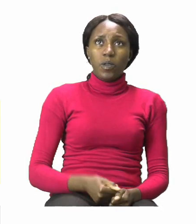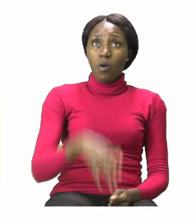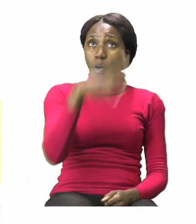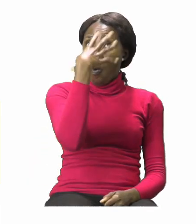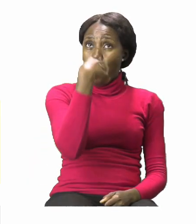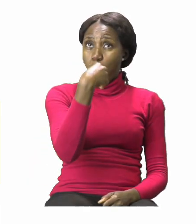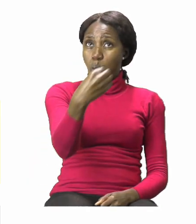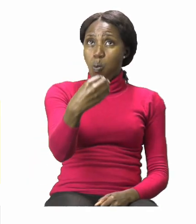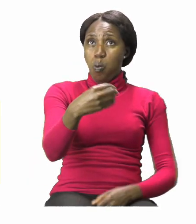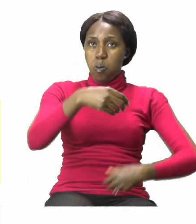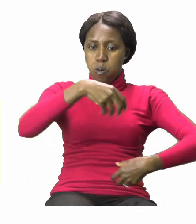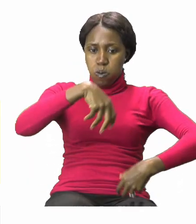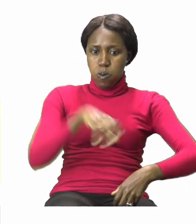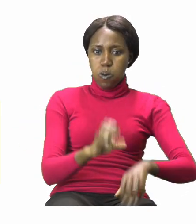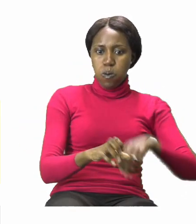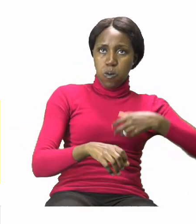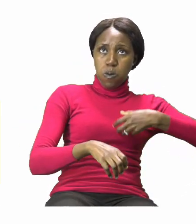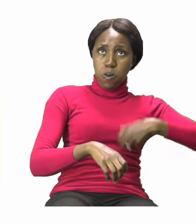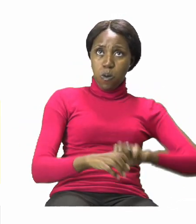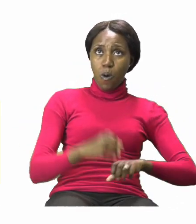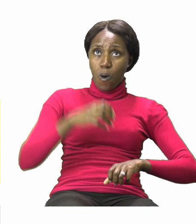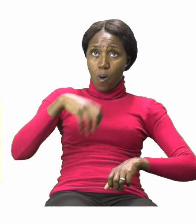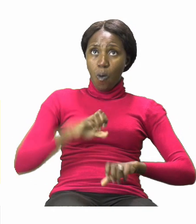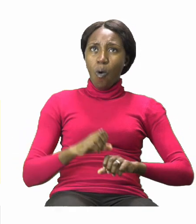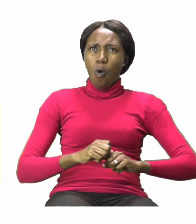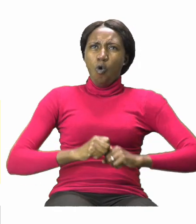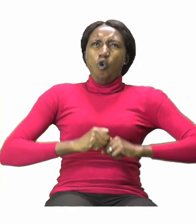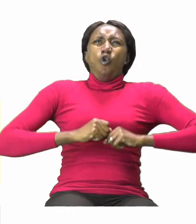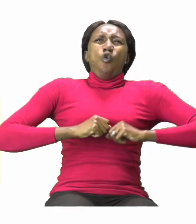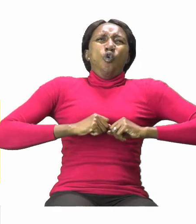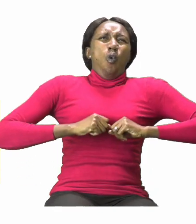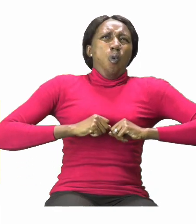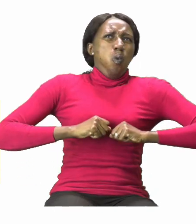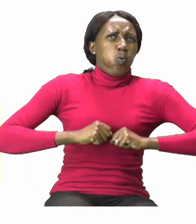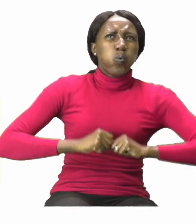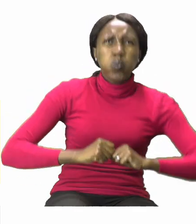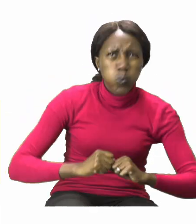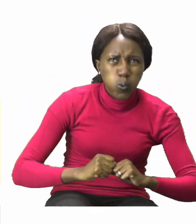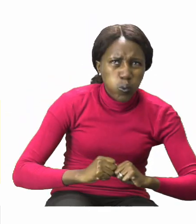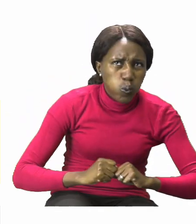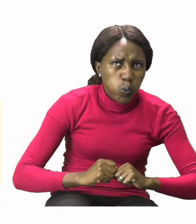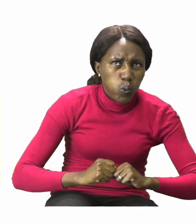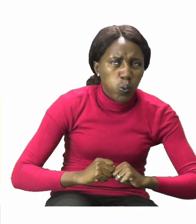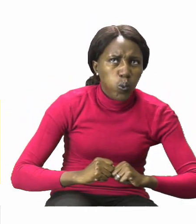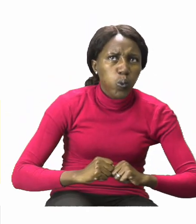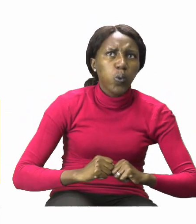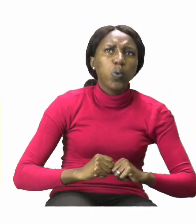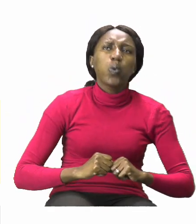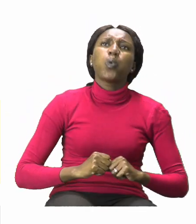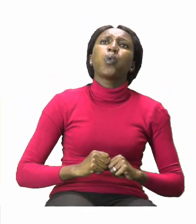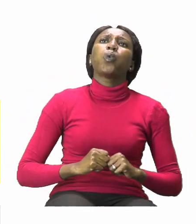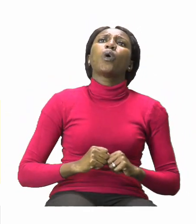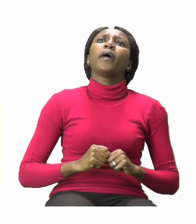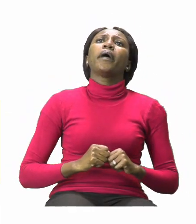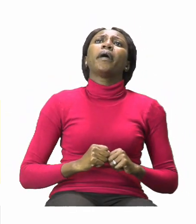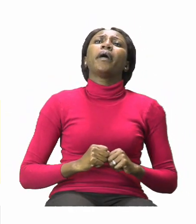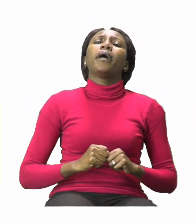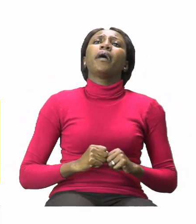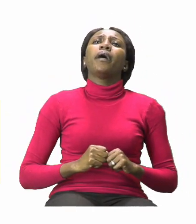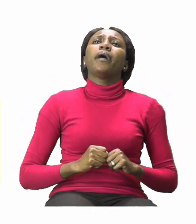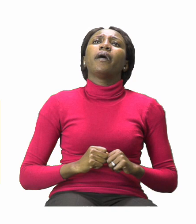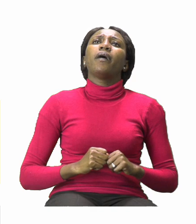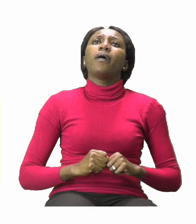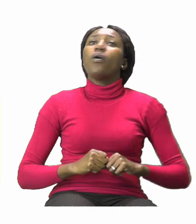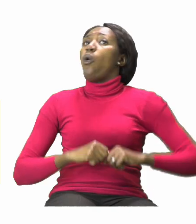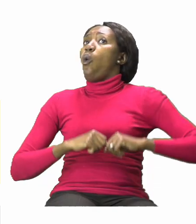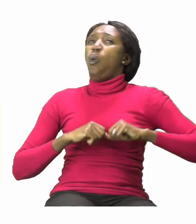wolf decided to try and blow the house down. He stepped back, and then